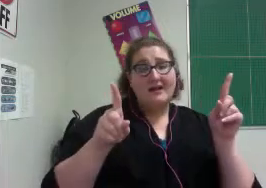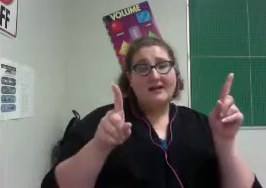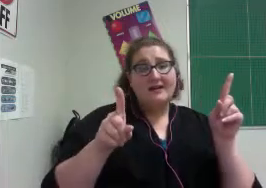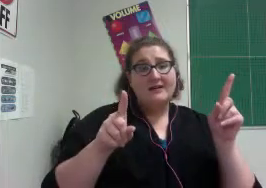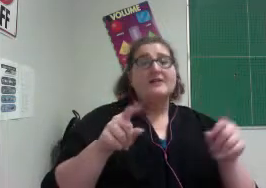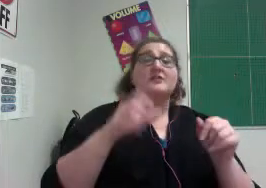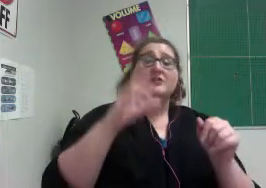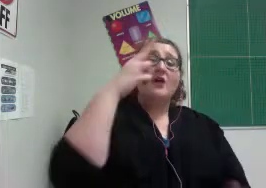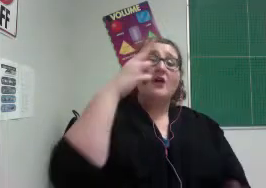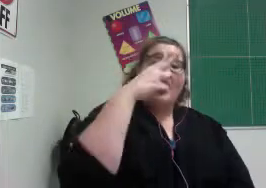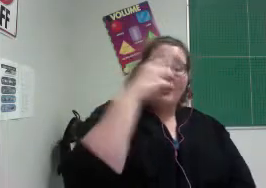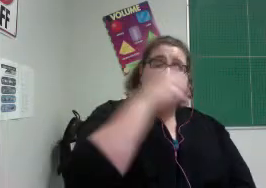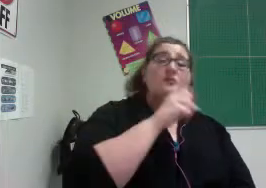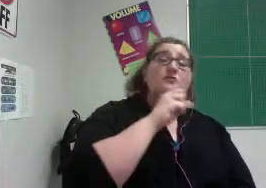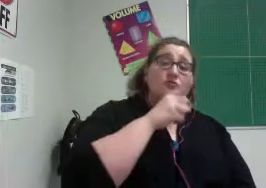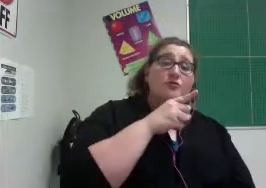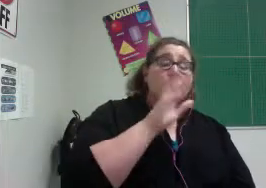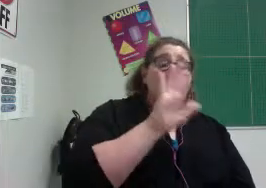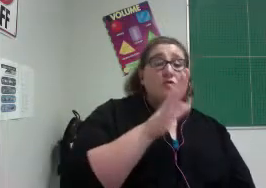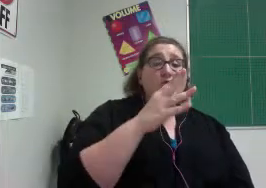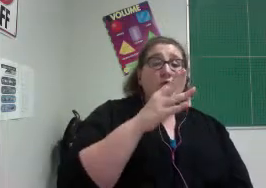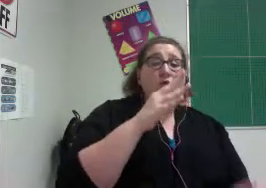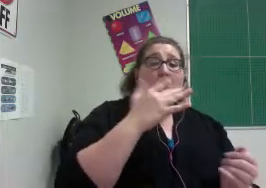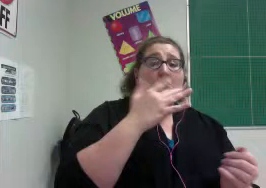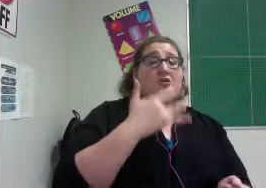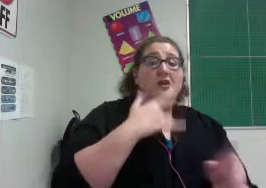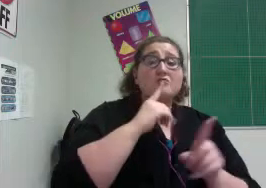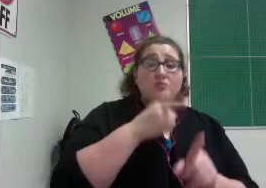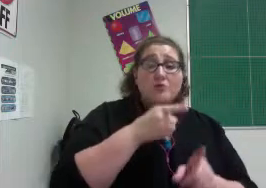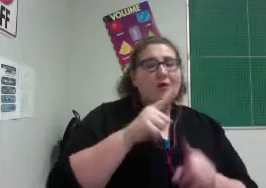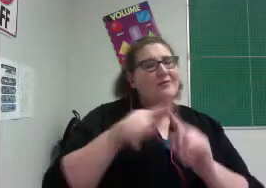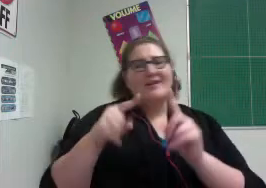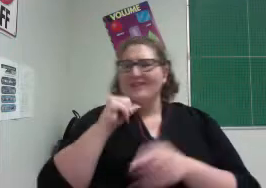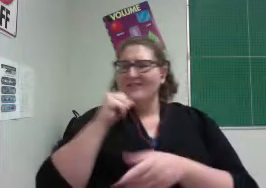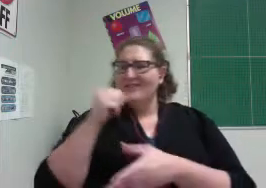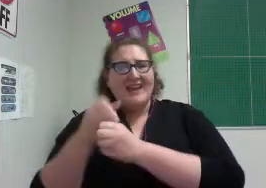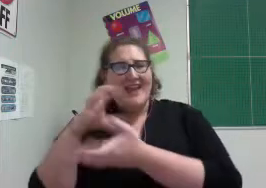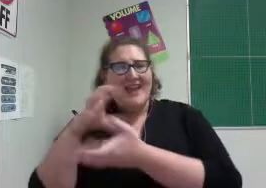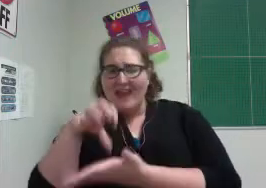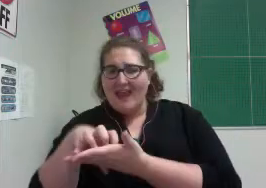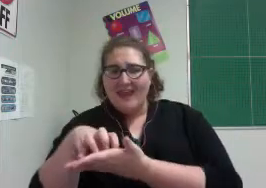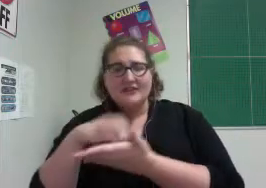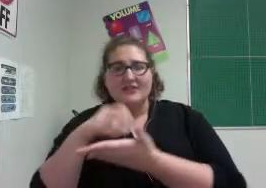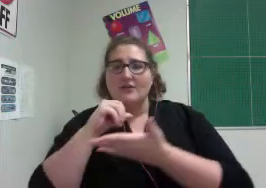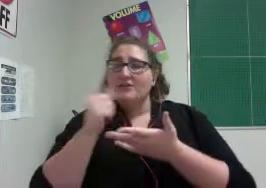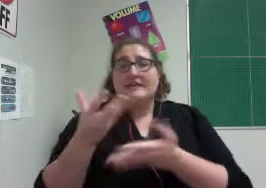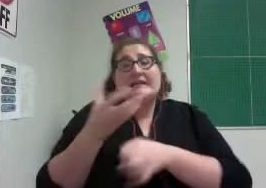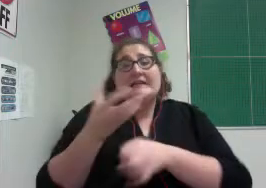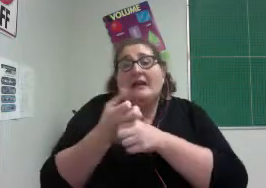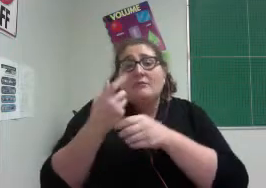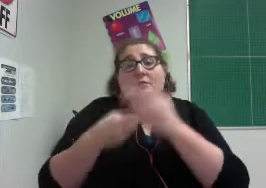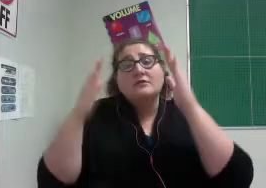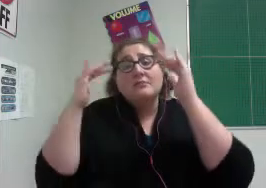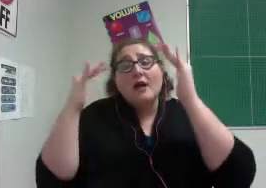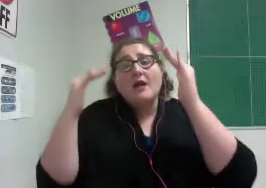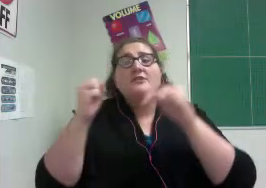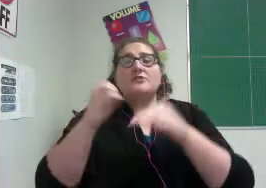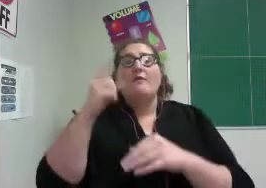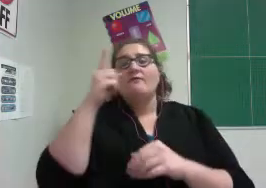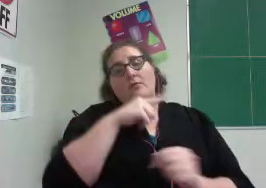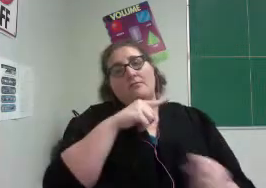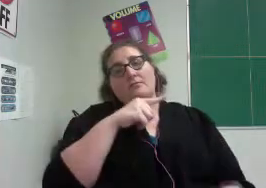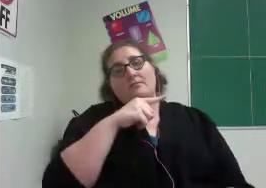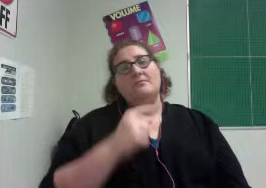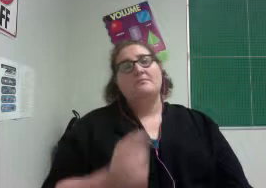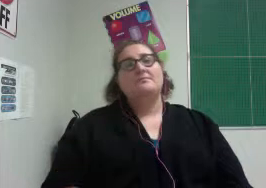Case 2, the hypothesis is true, it's your birthday, but you don't get any cake. And so we didn't get what we wanted or expected, so this